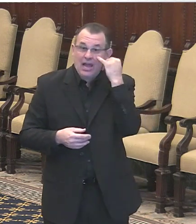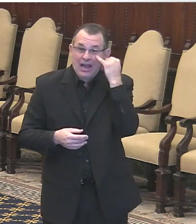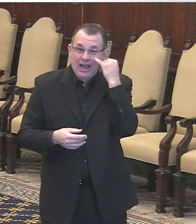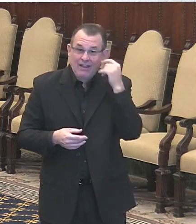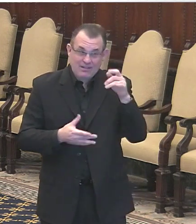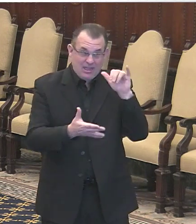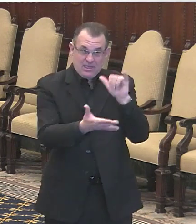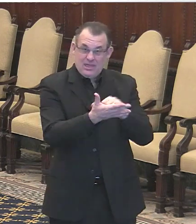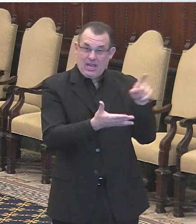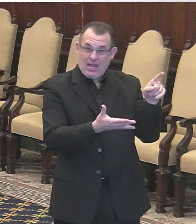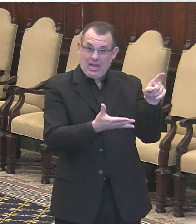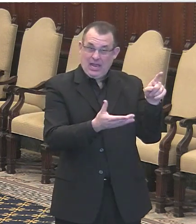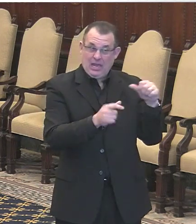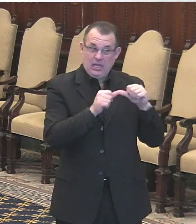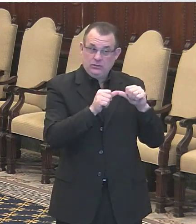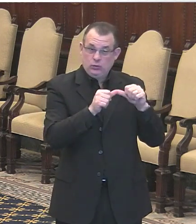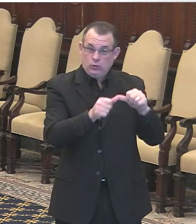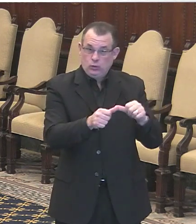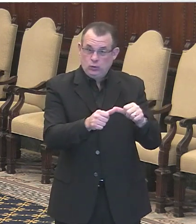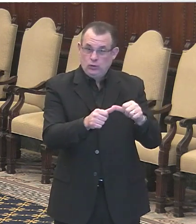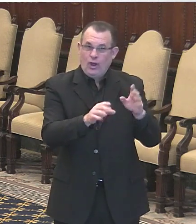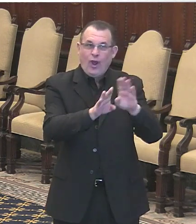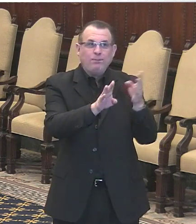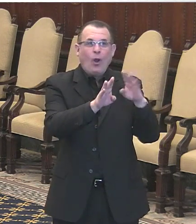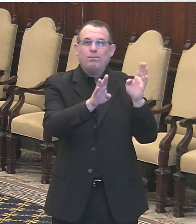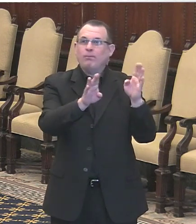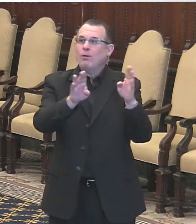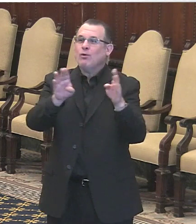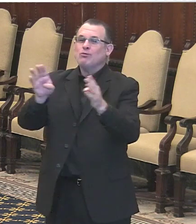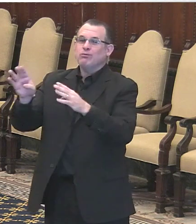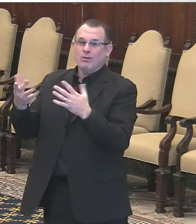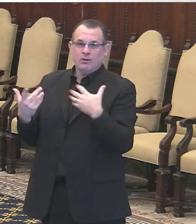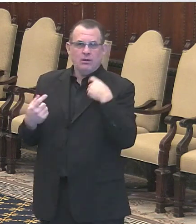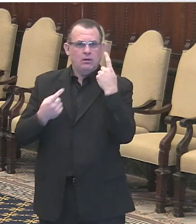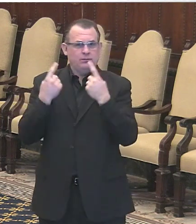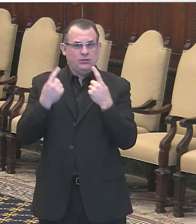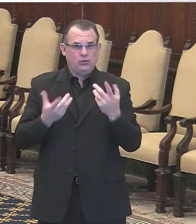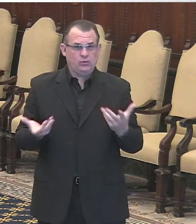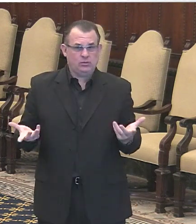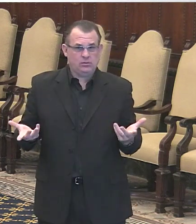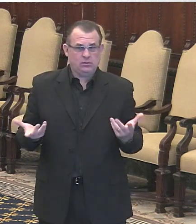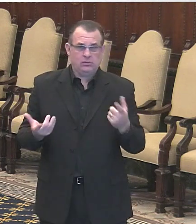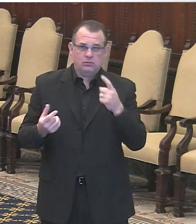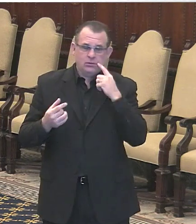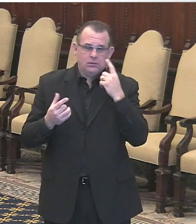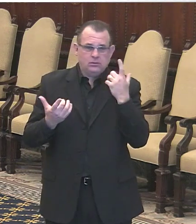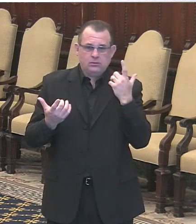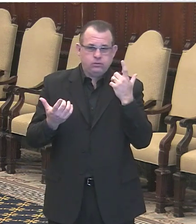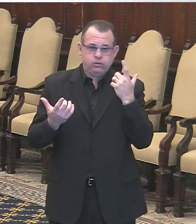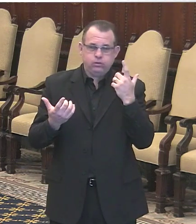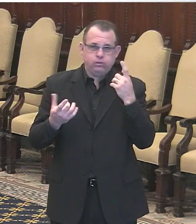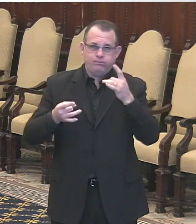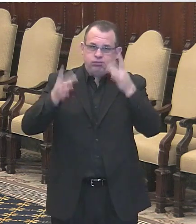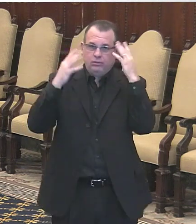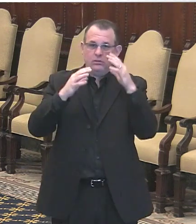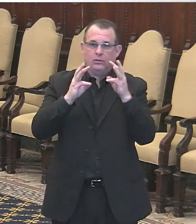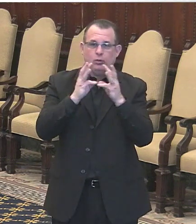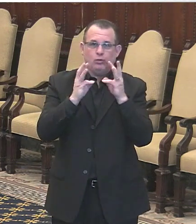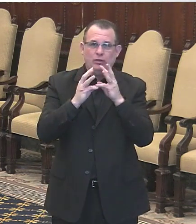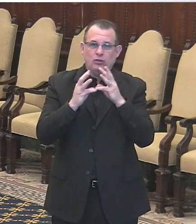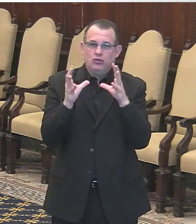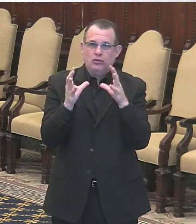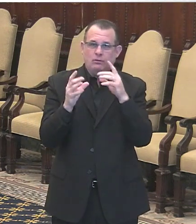that we're going and opening up willy-nilly, we're going to wind up having one of the worst winters this country has ever seen in history.